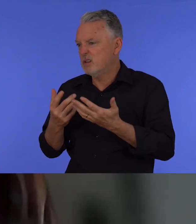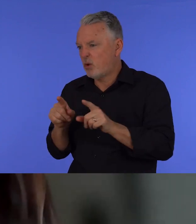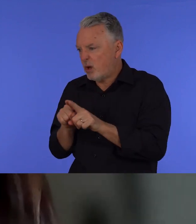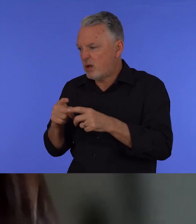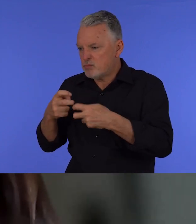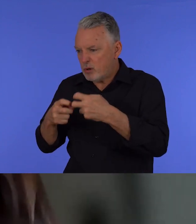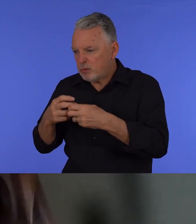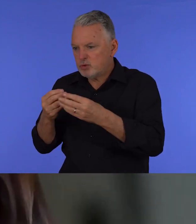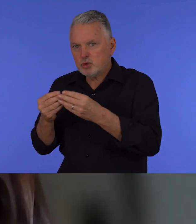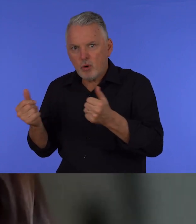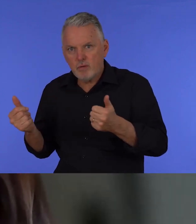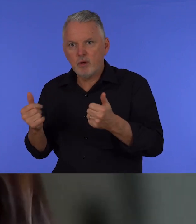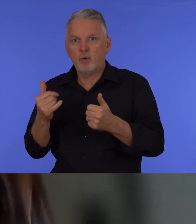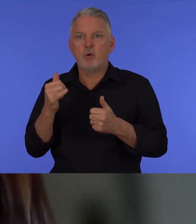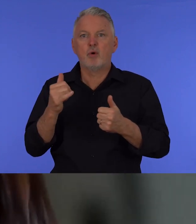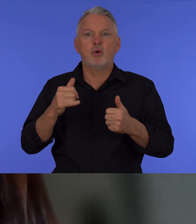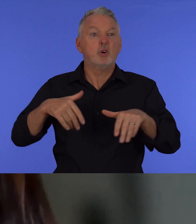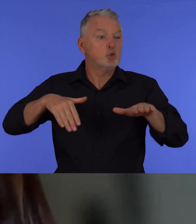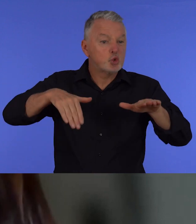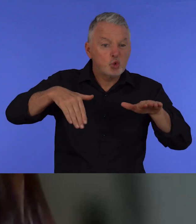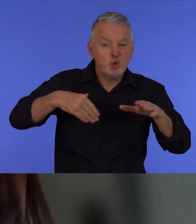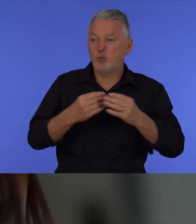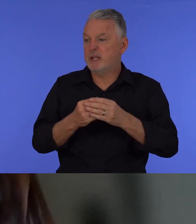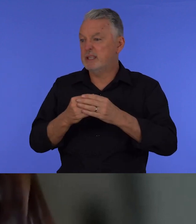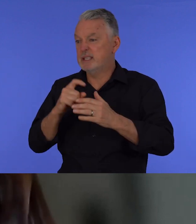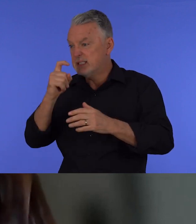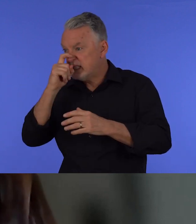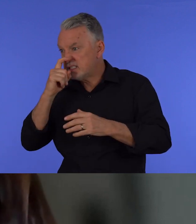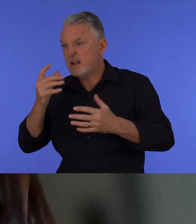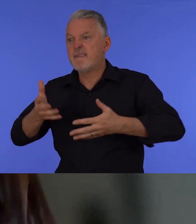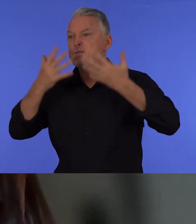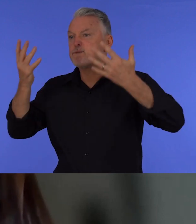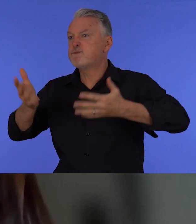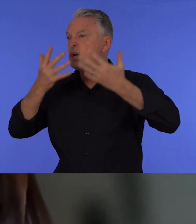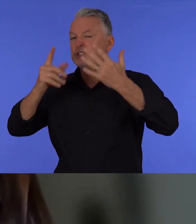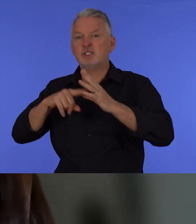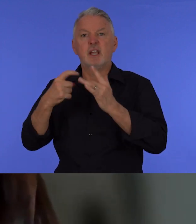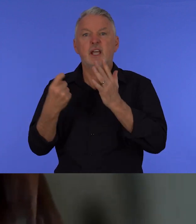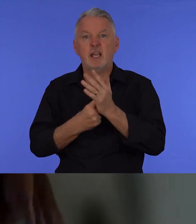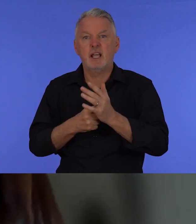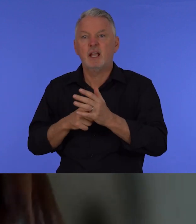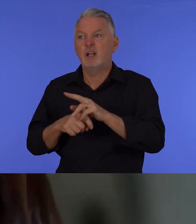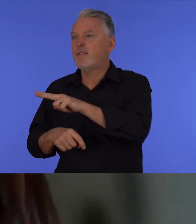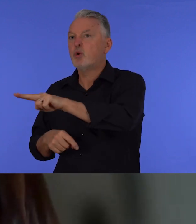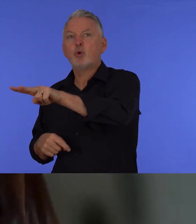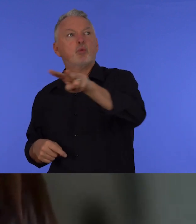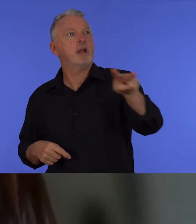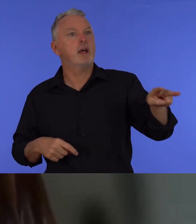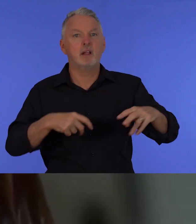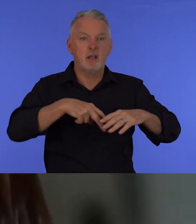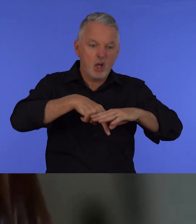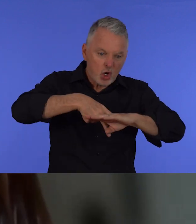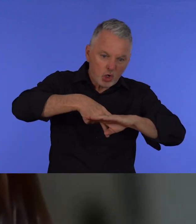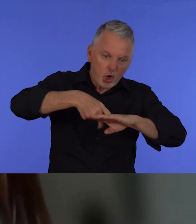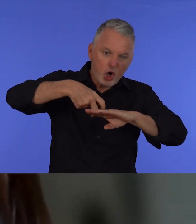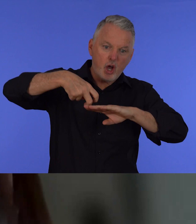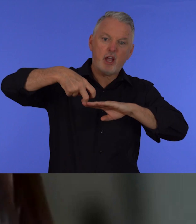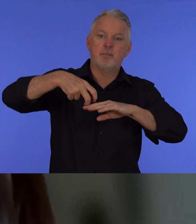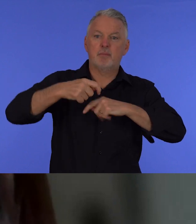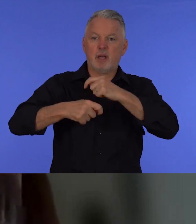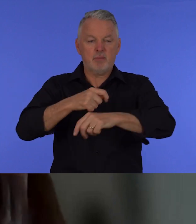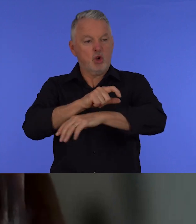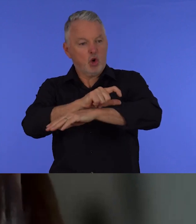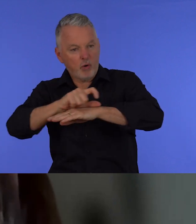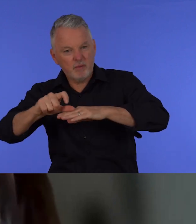and problem solving. Today I took her to scootering around with her sister. She gets good fresh air. She gets to